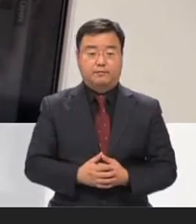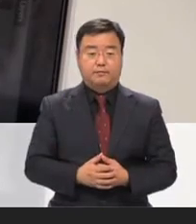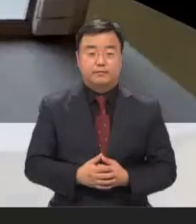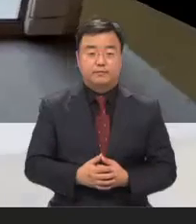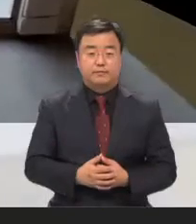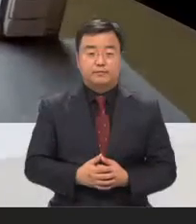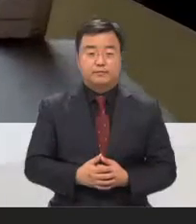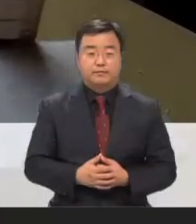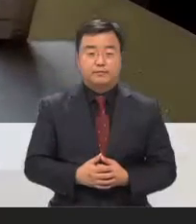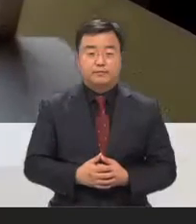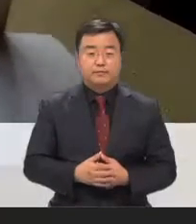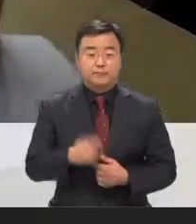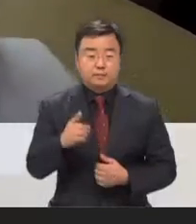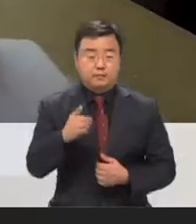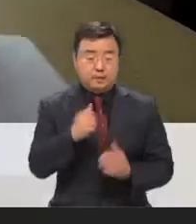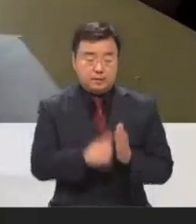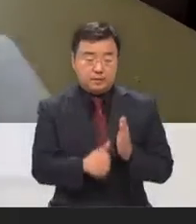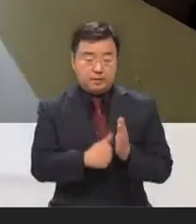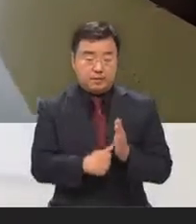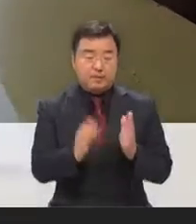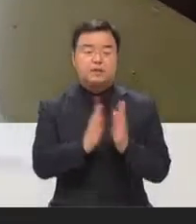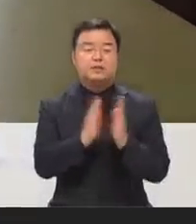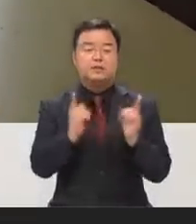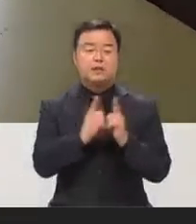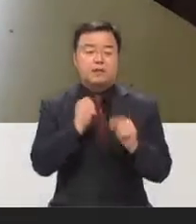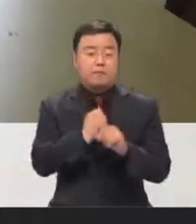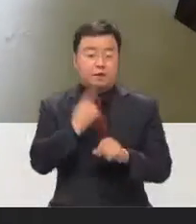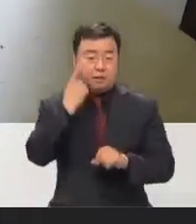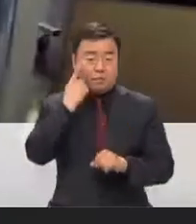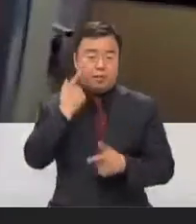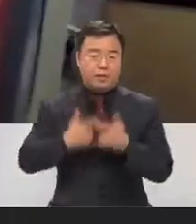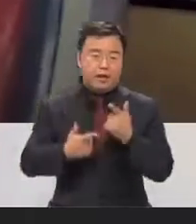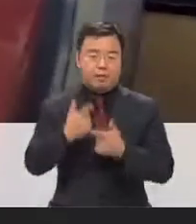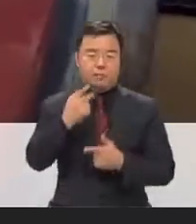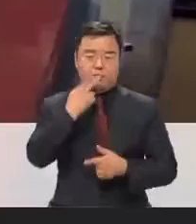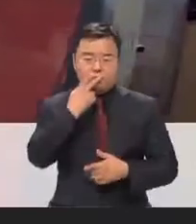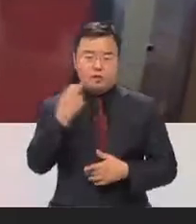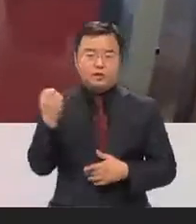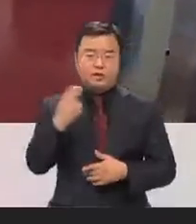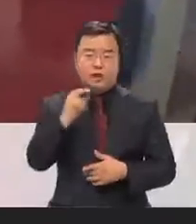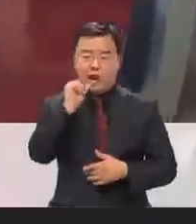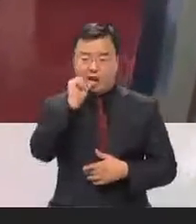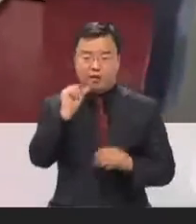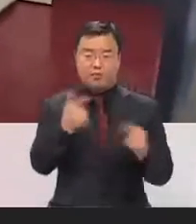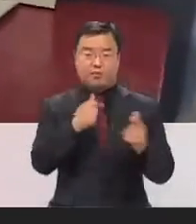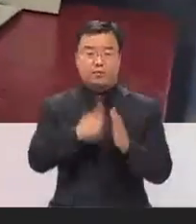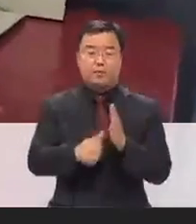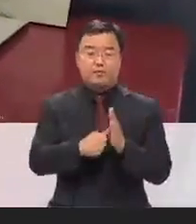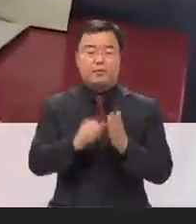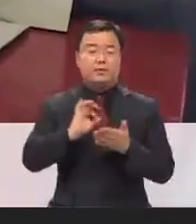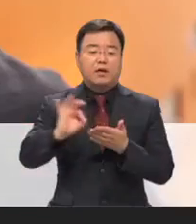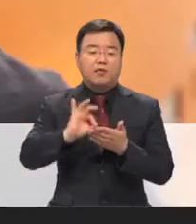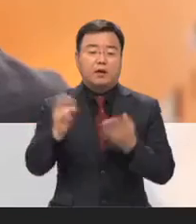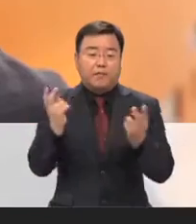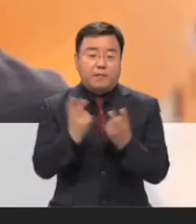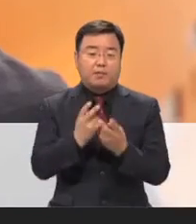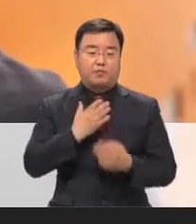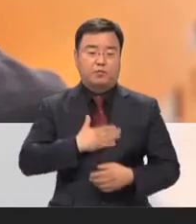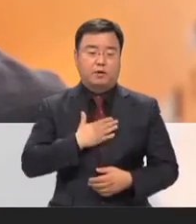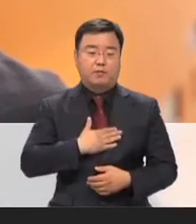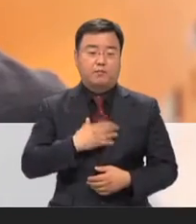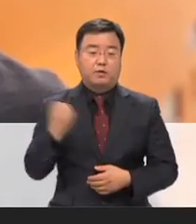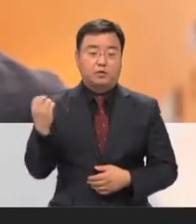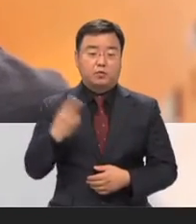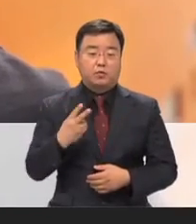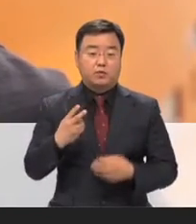design. They do a lot of prototypes. They know how to work materials, wood, plastic, metal, and